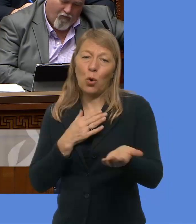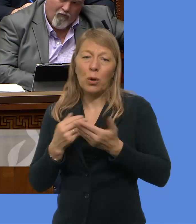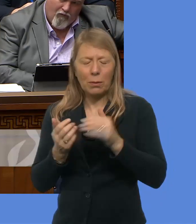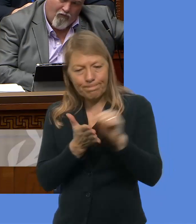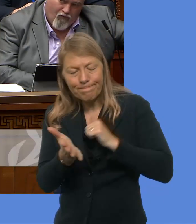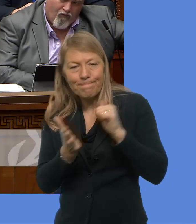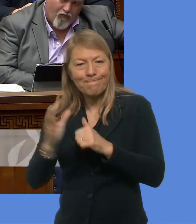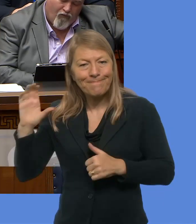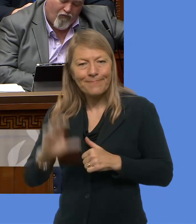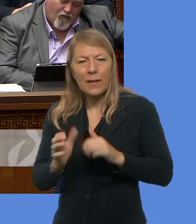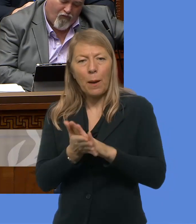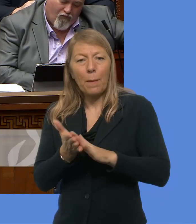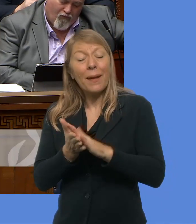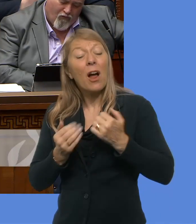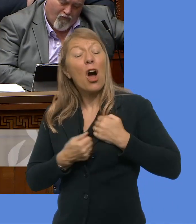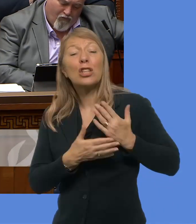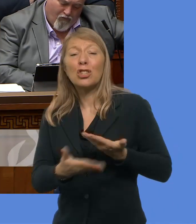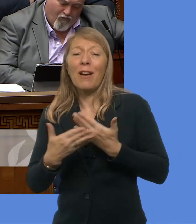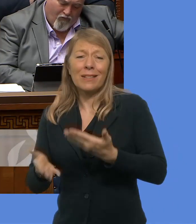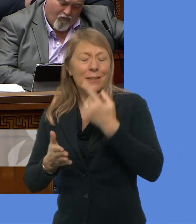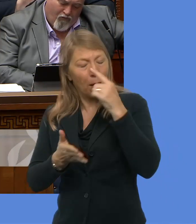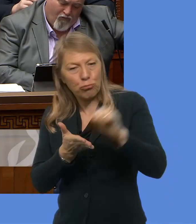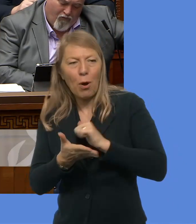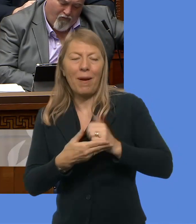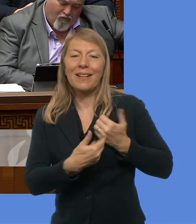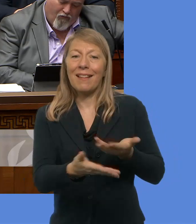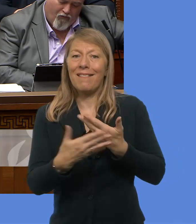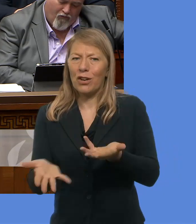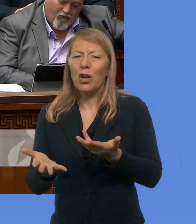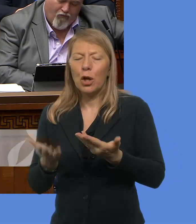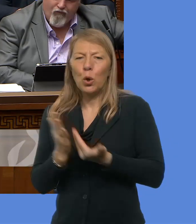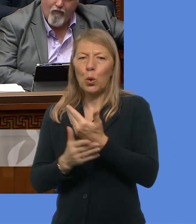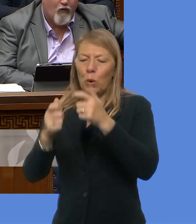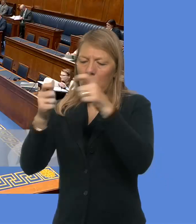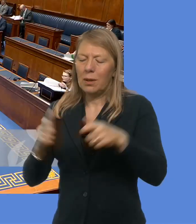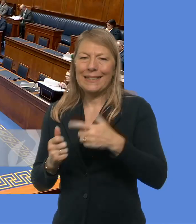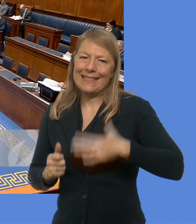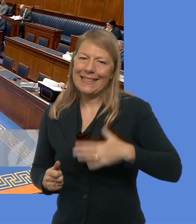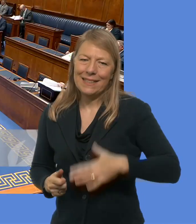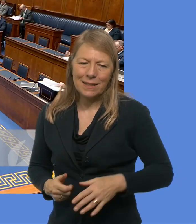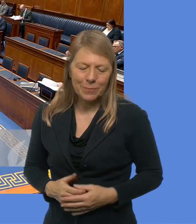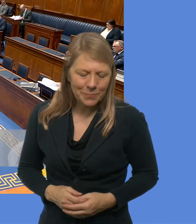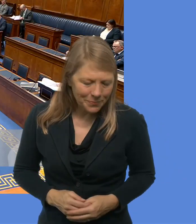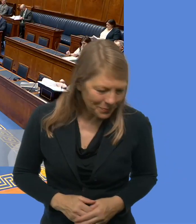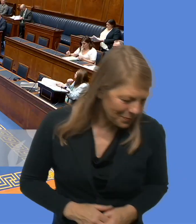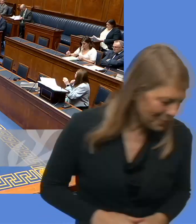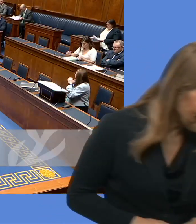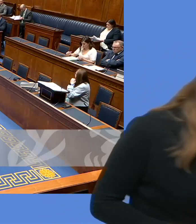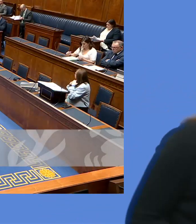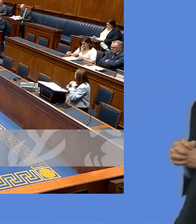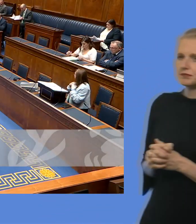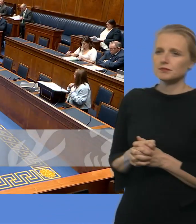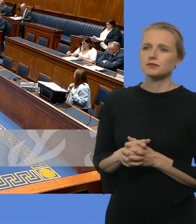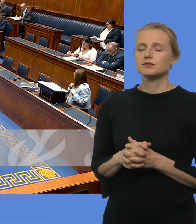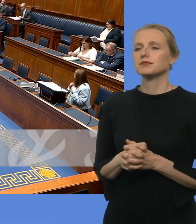are sustainably funded, and any new fiscal framework will be key in achieving that. I call Patsy McLone. I